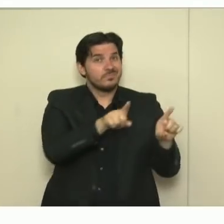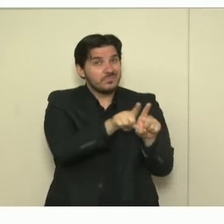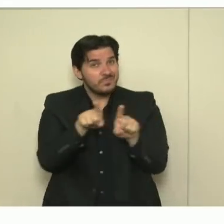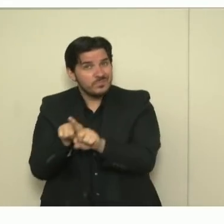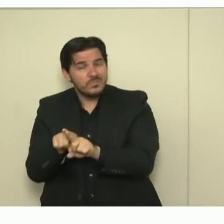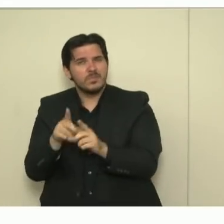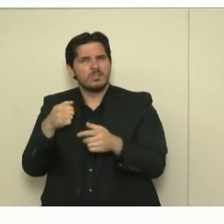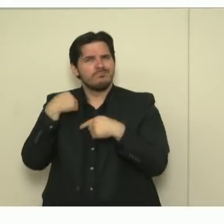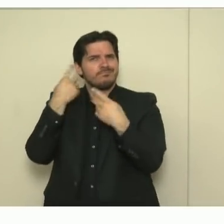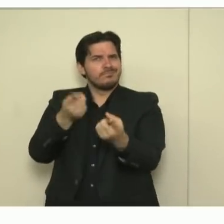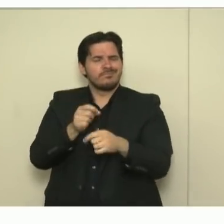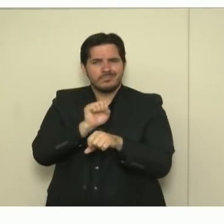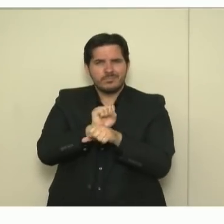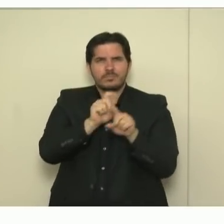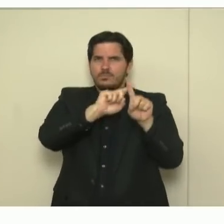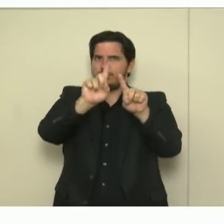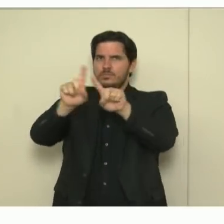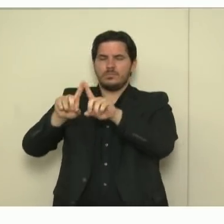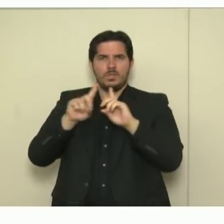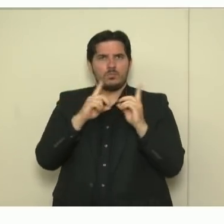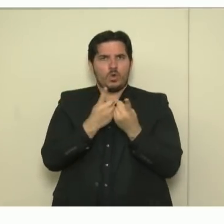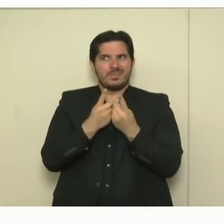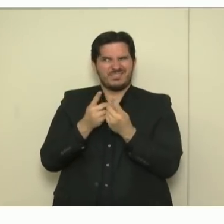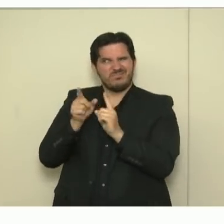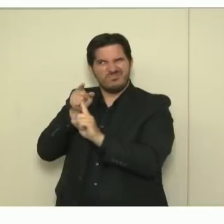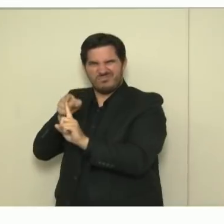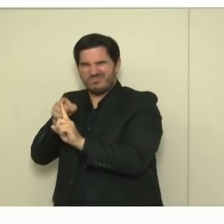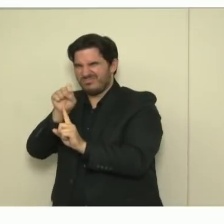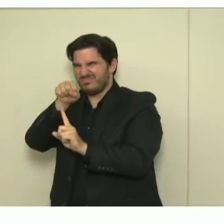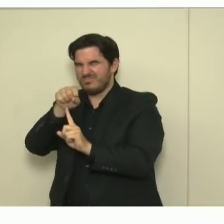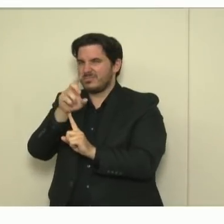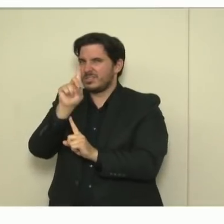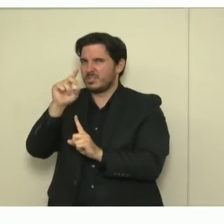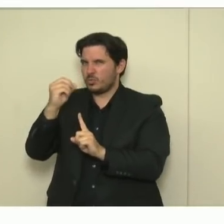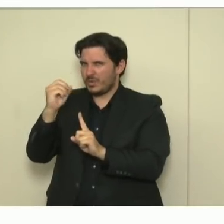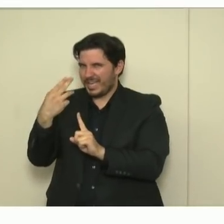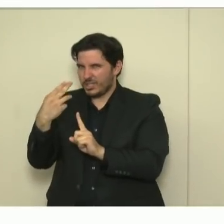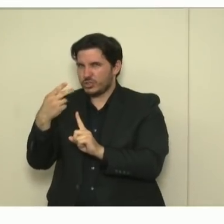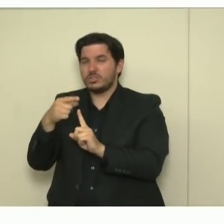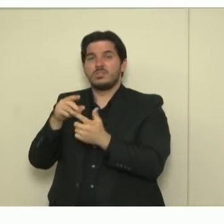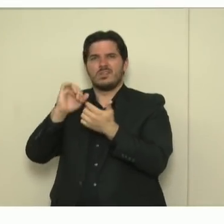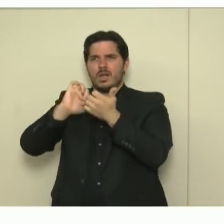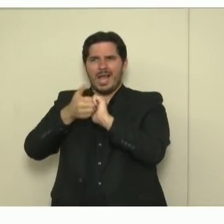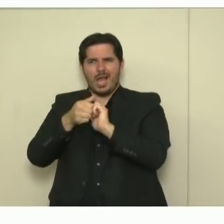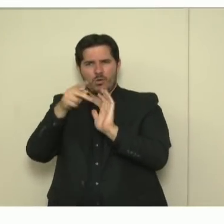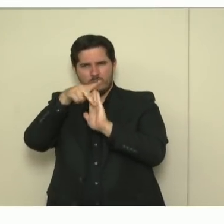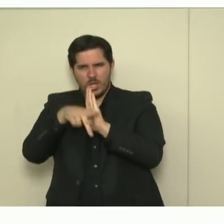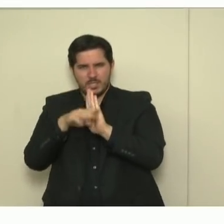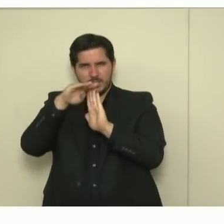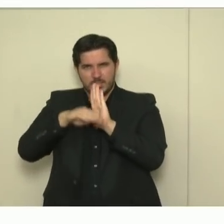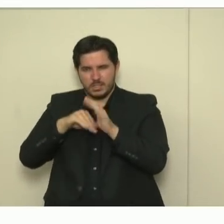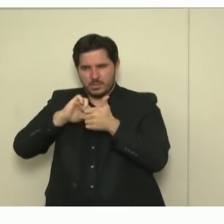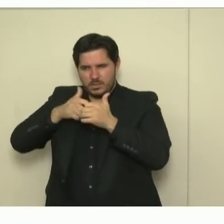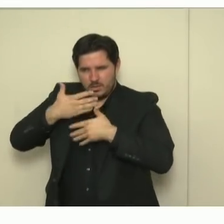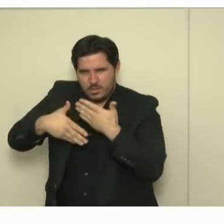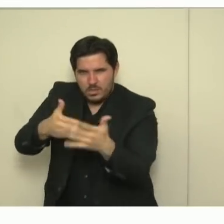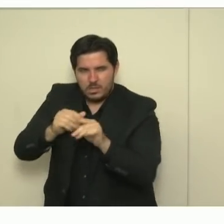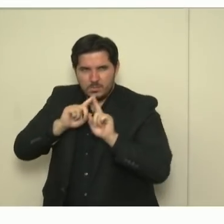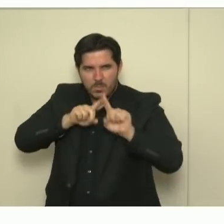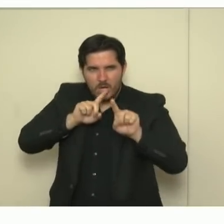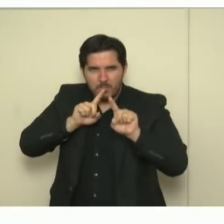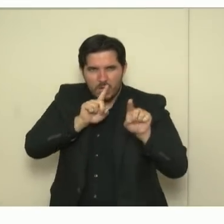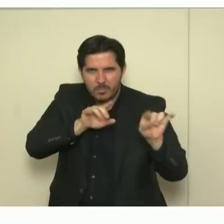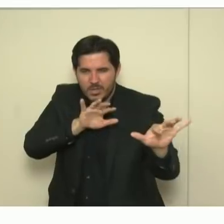with multiple departments, especially our Department of Health, on the rapid response protocols. The Public Education Department is taking a